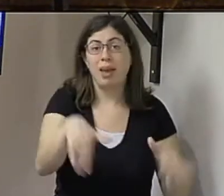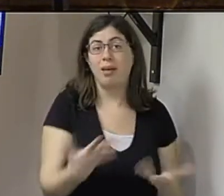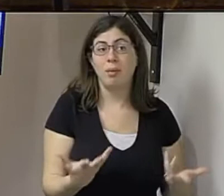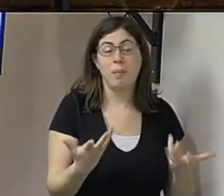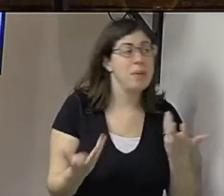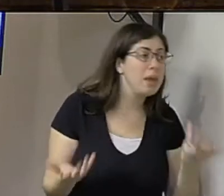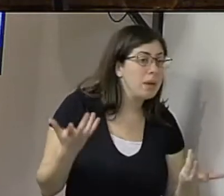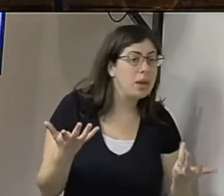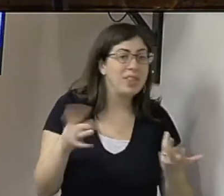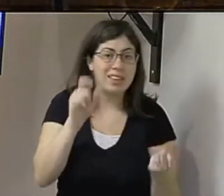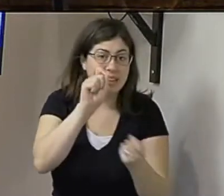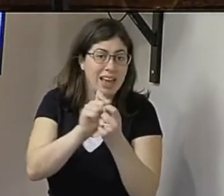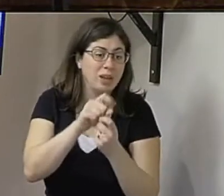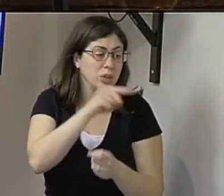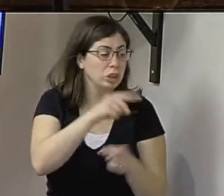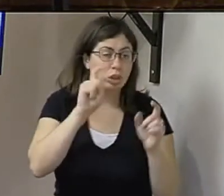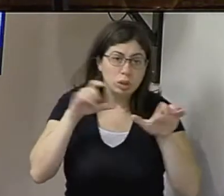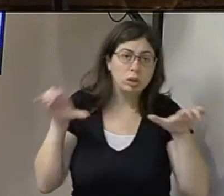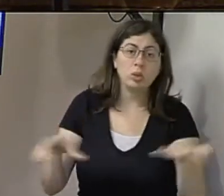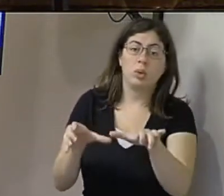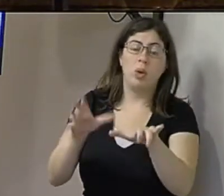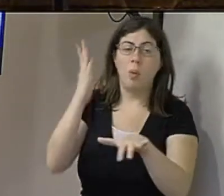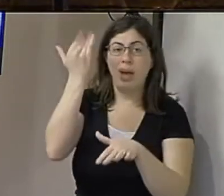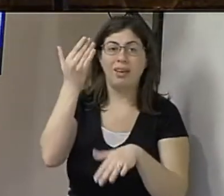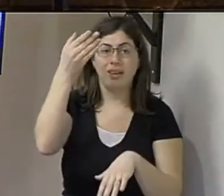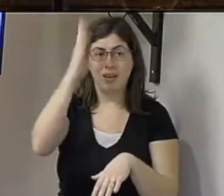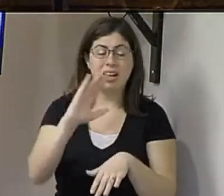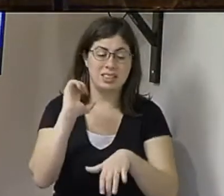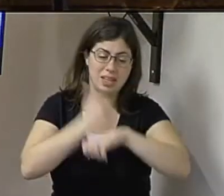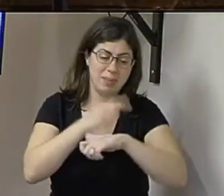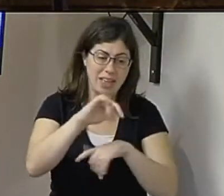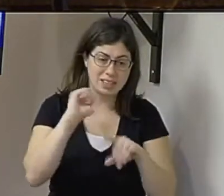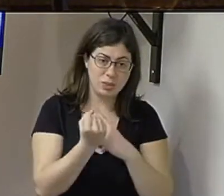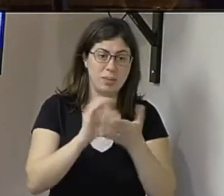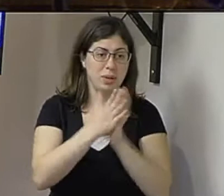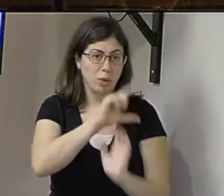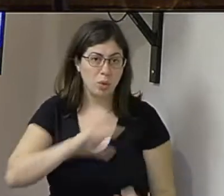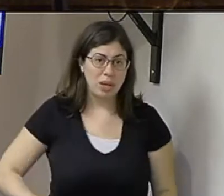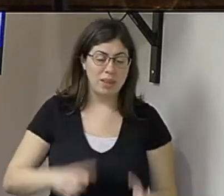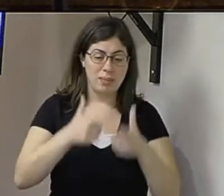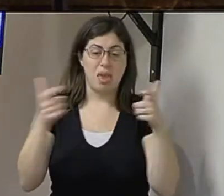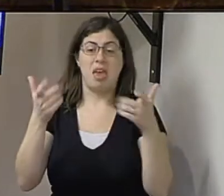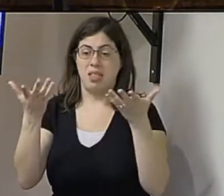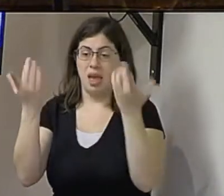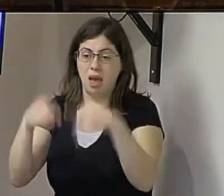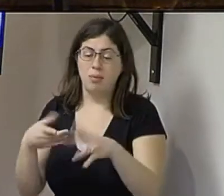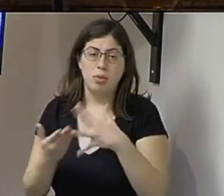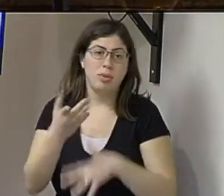Or maybe this is exactly what she's supposed to do because the Lord is setting her up in this situation to be the queen, and there's going to be this huge thing the Lord does through